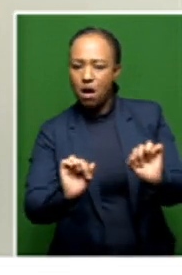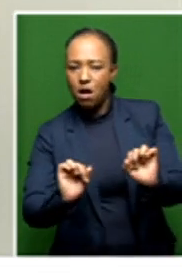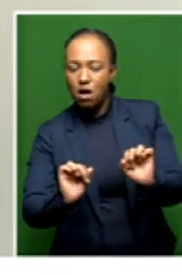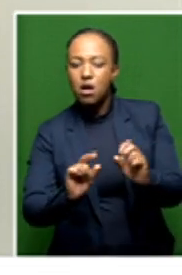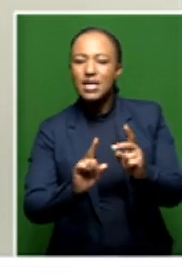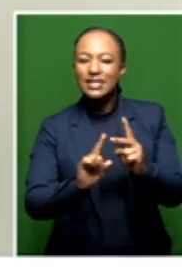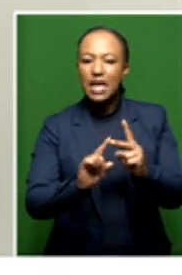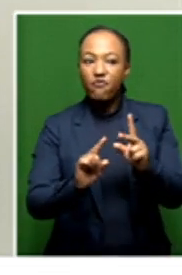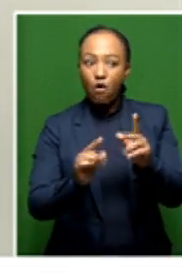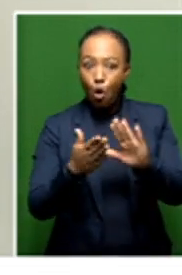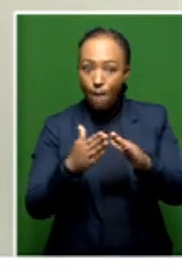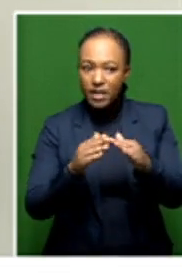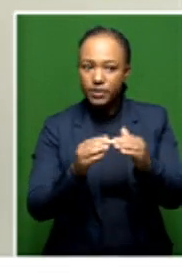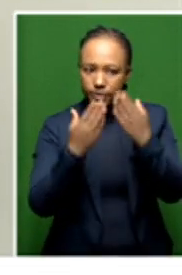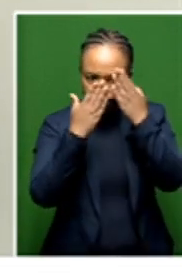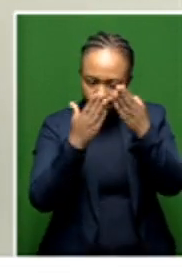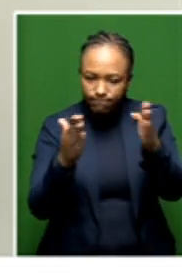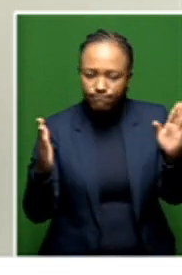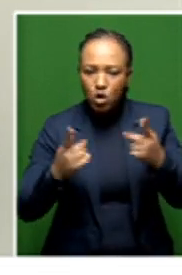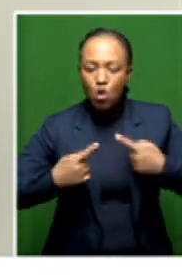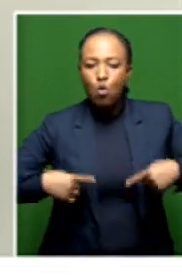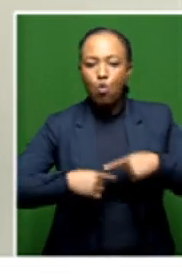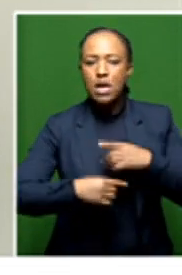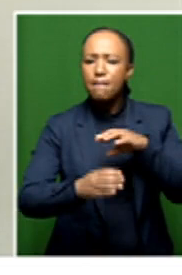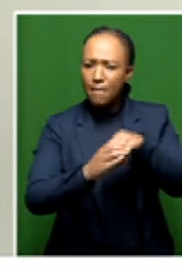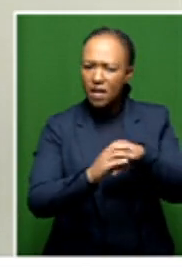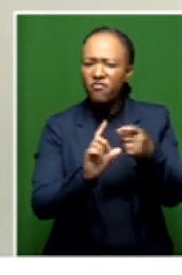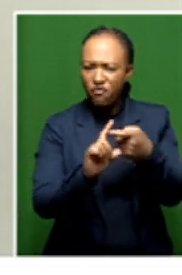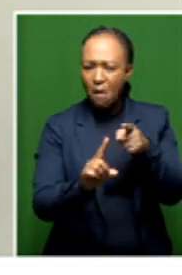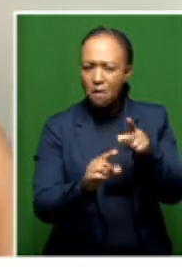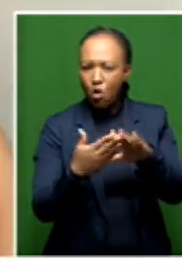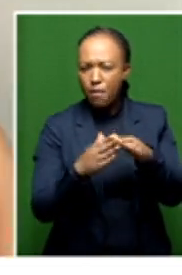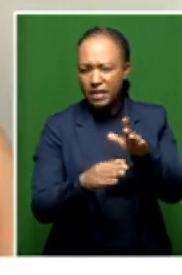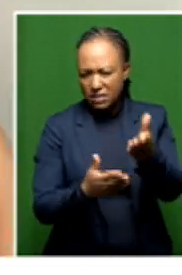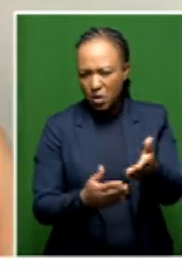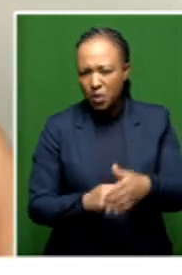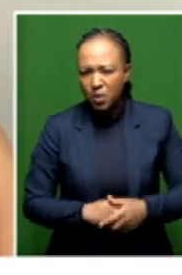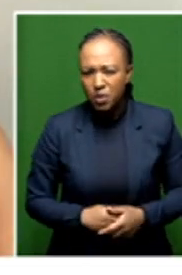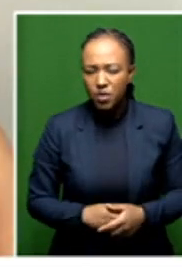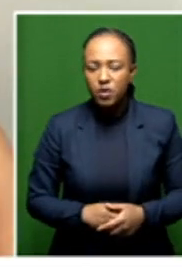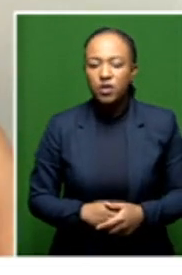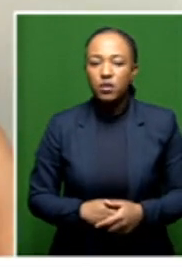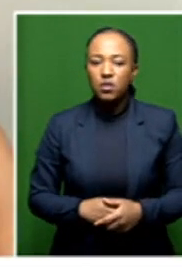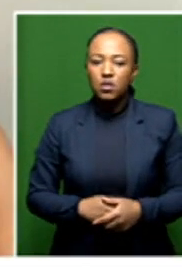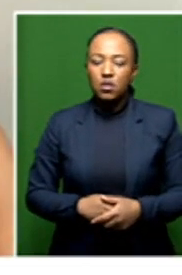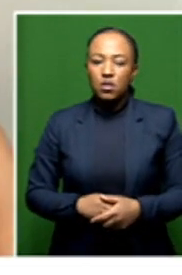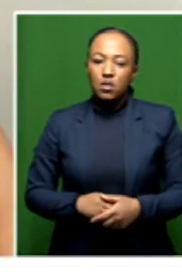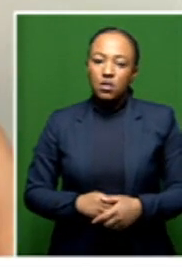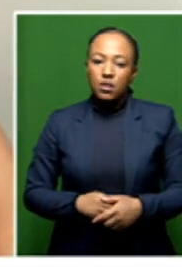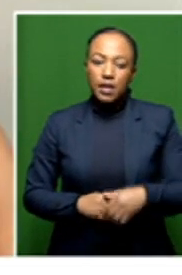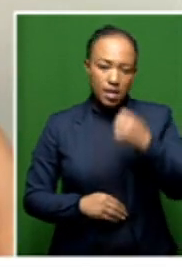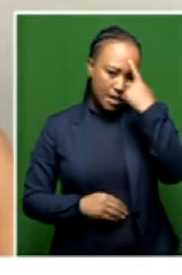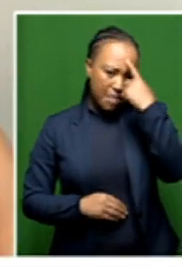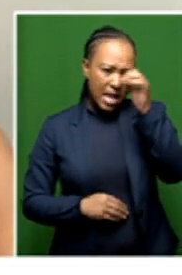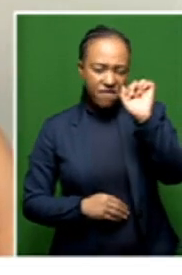broader society at large that we are part of and that we come from. So from an ideological perspective, the